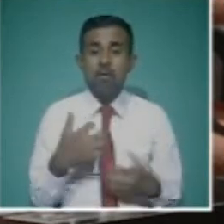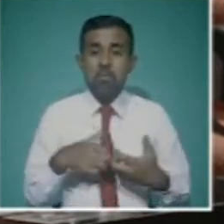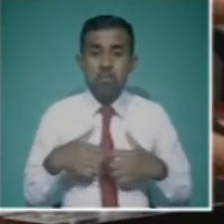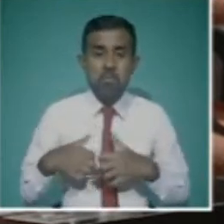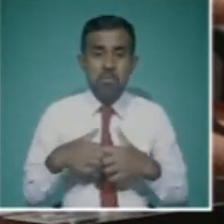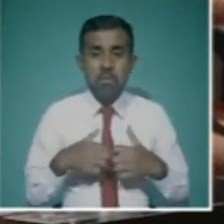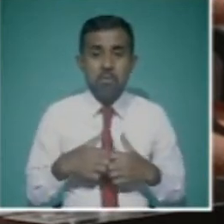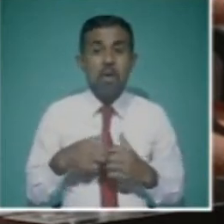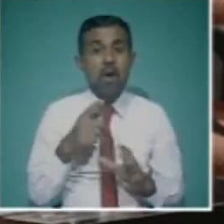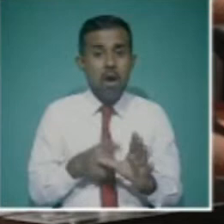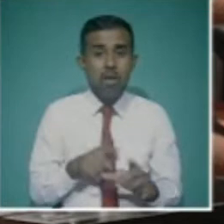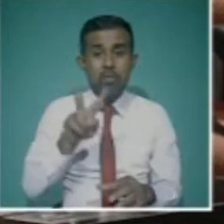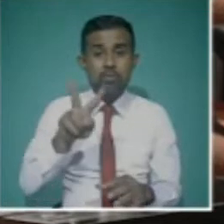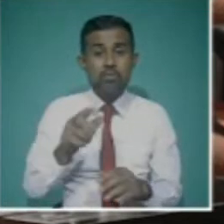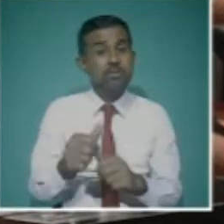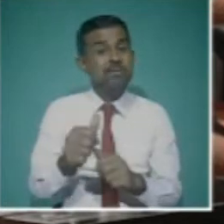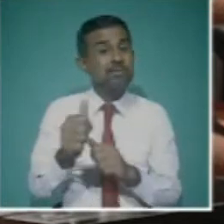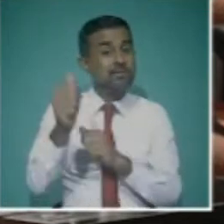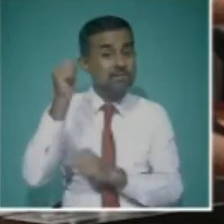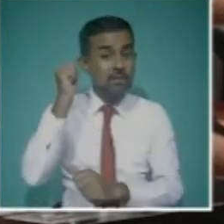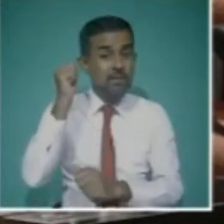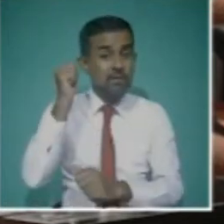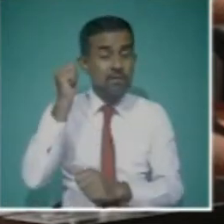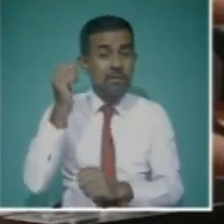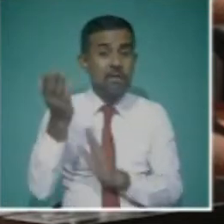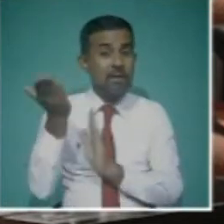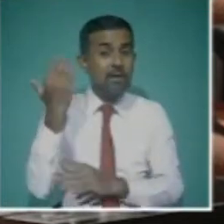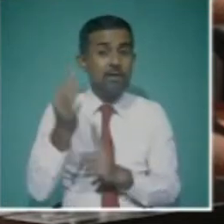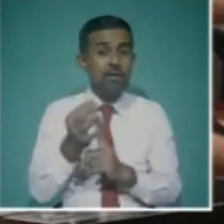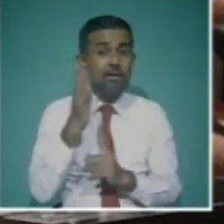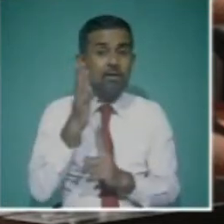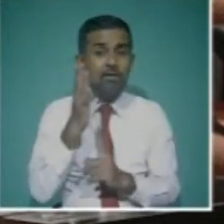2 years ago with the former President Gotabaya Rajapaksa getting